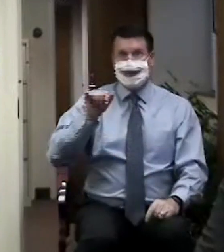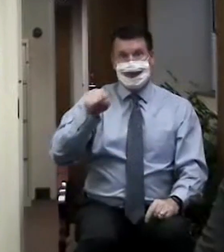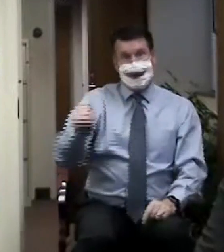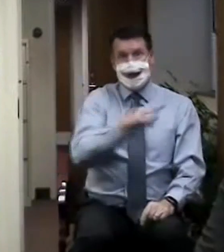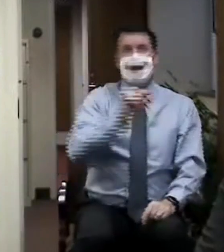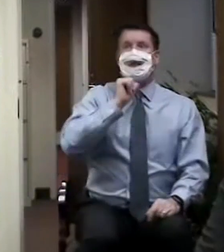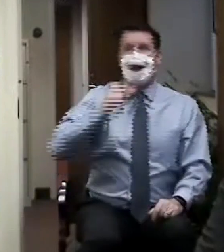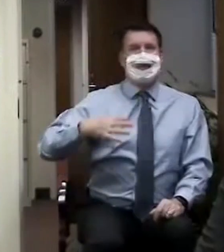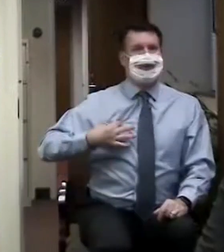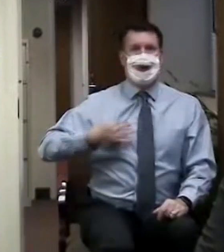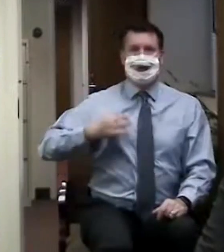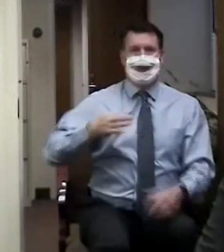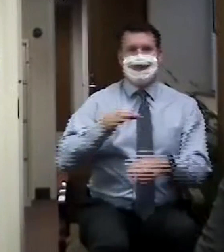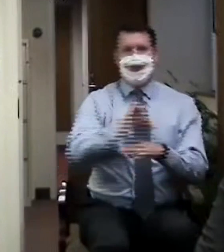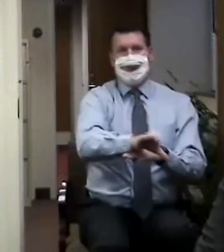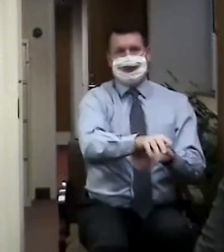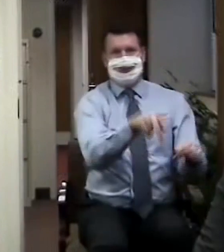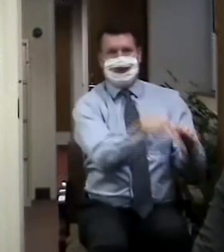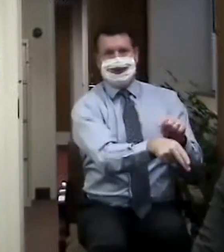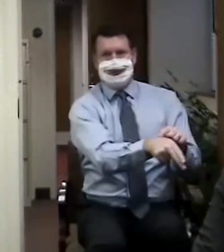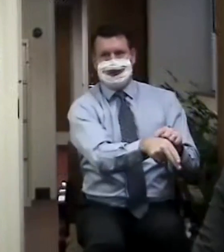URMC?